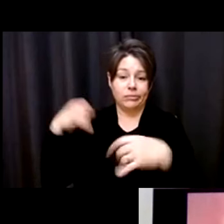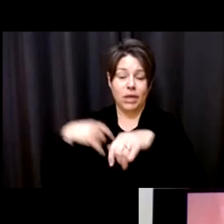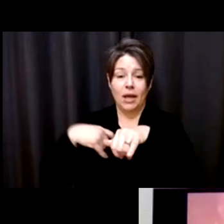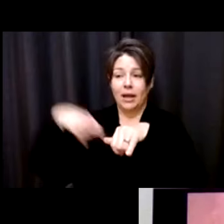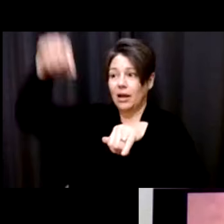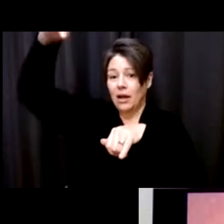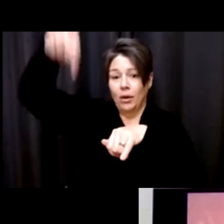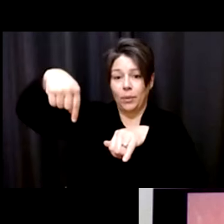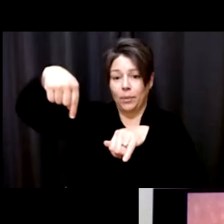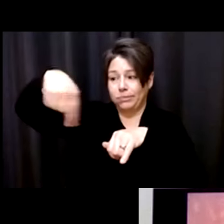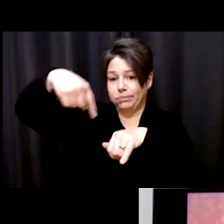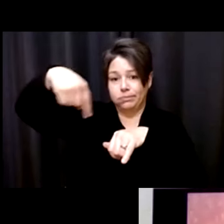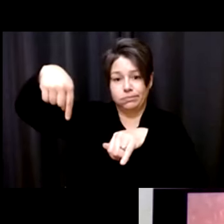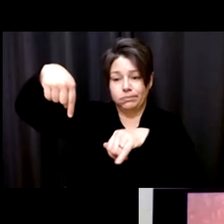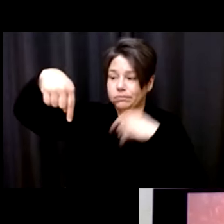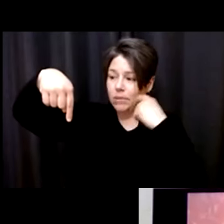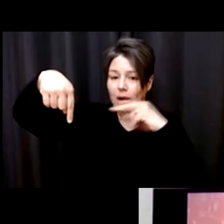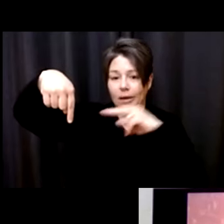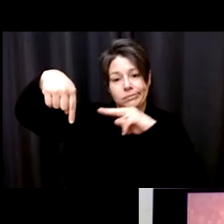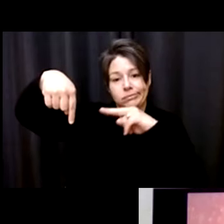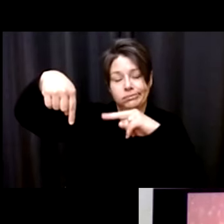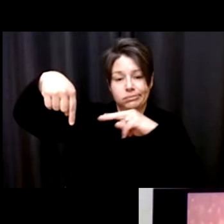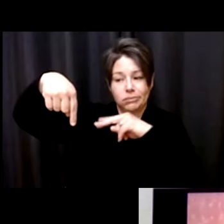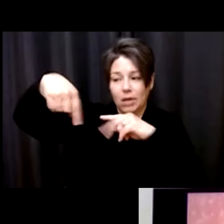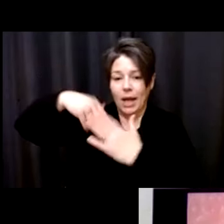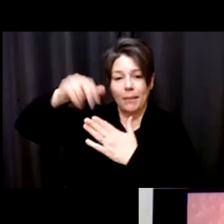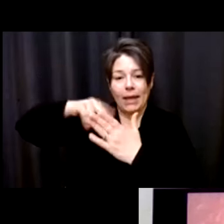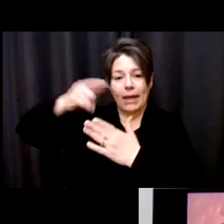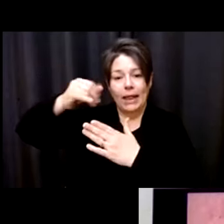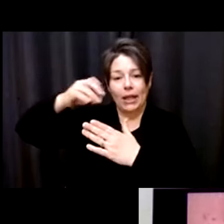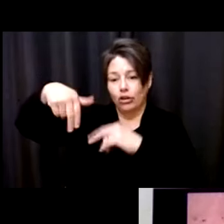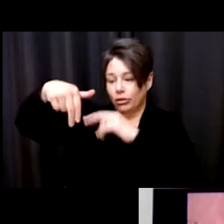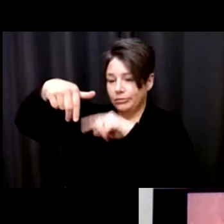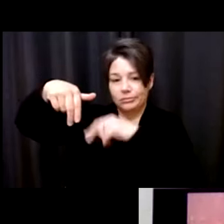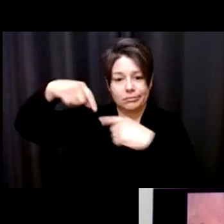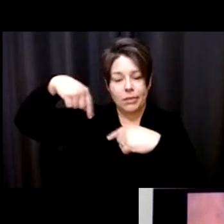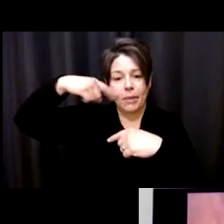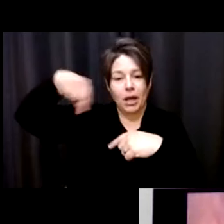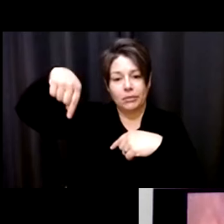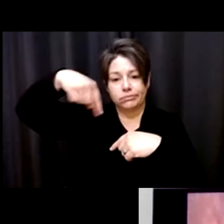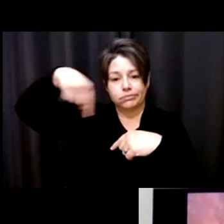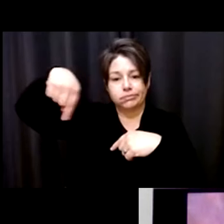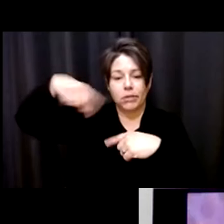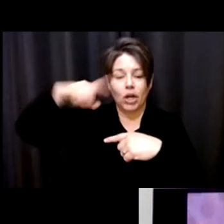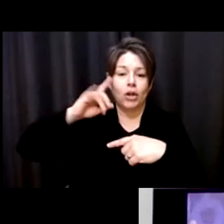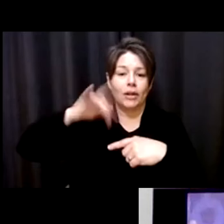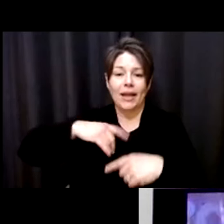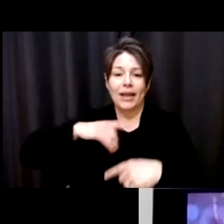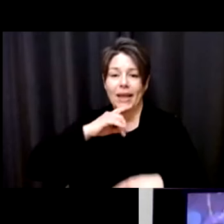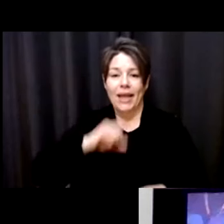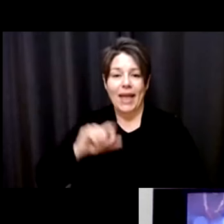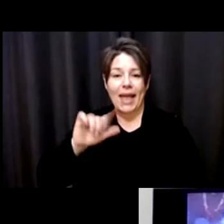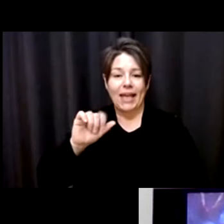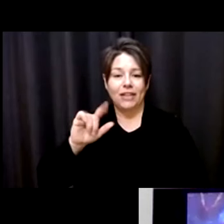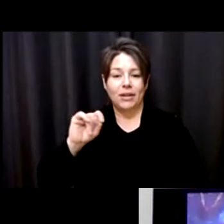time. And I painted glitter on it, you know, and I just played with it a little bit, but it kept looking like this ancient goddess symbol. And